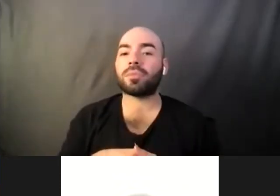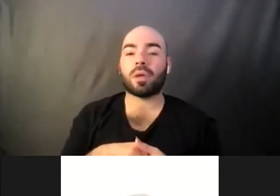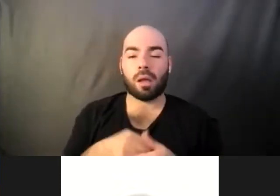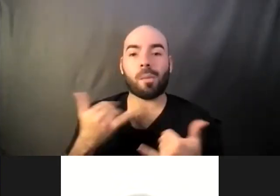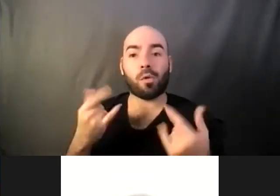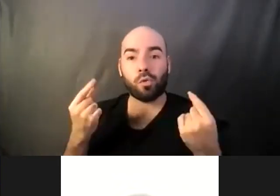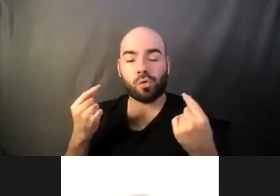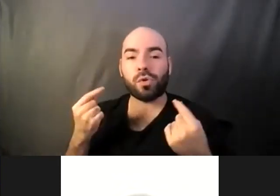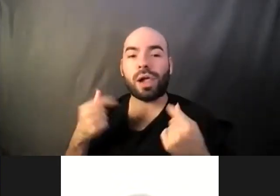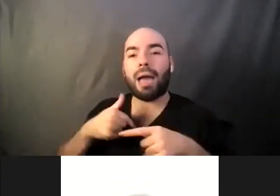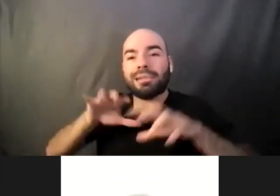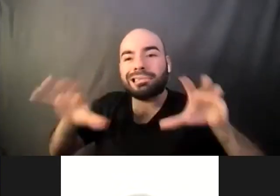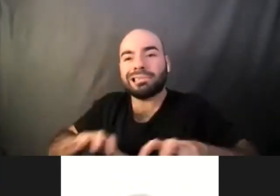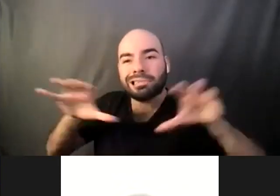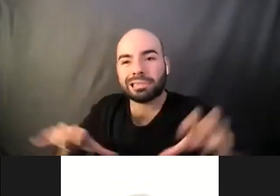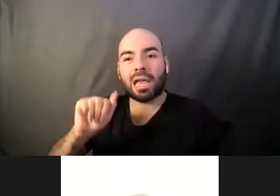film that